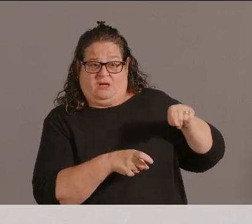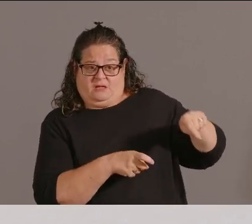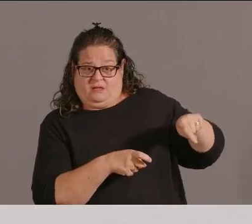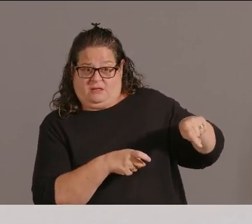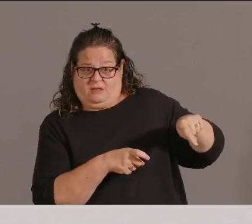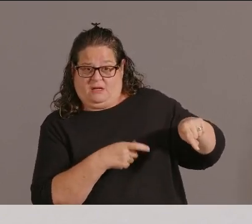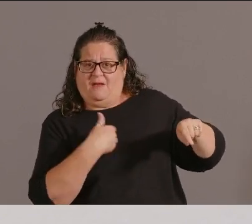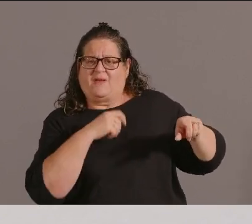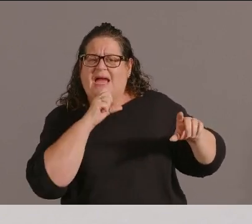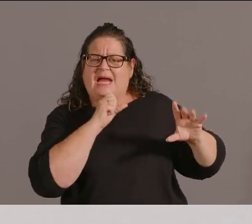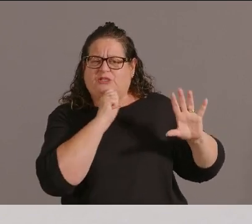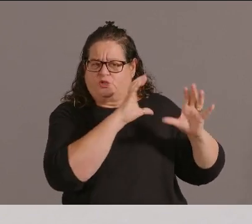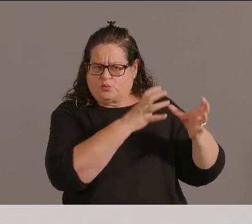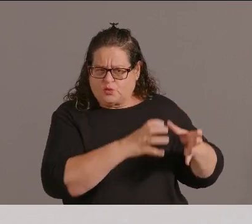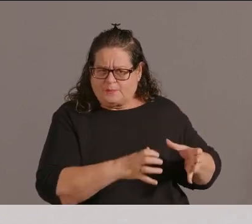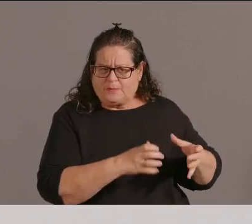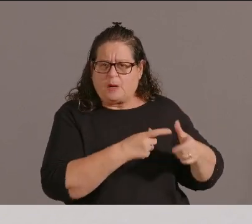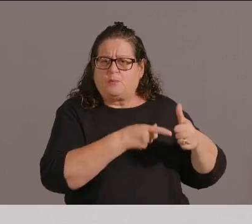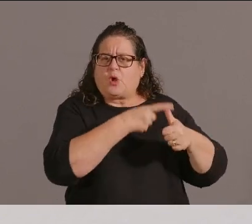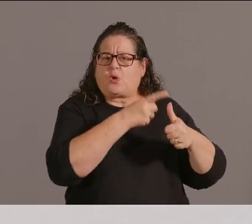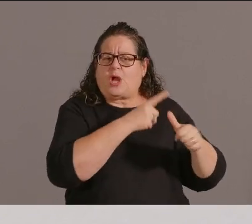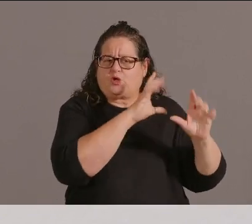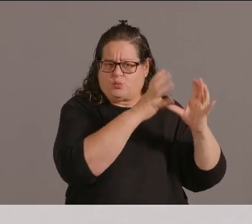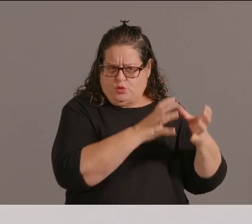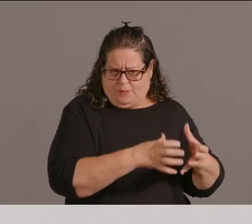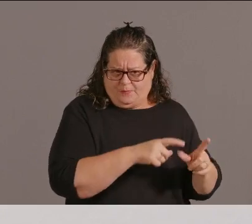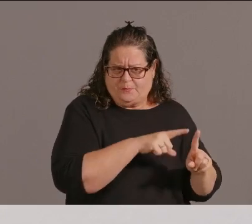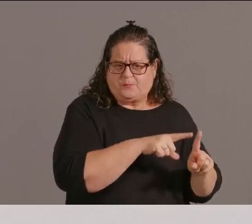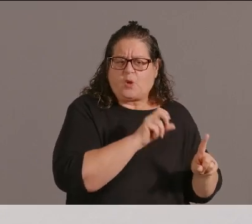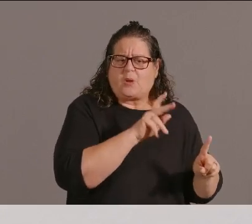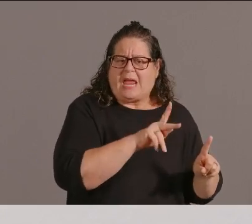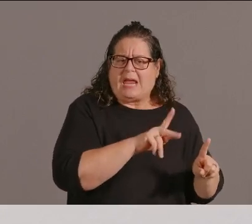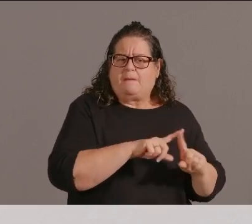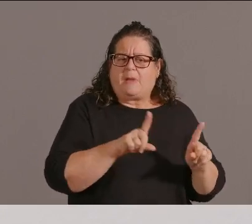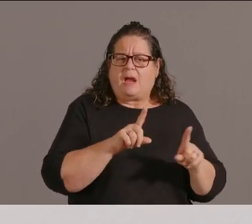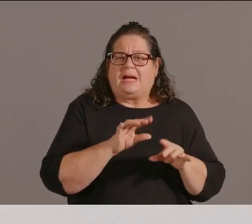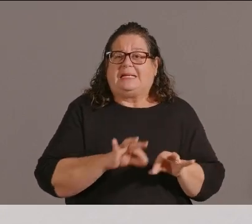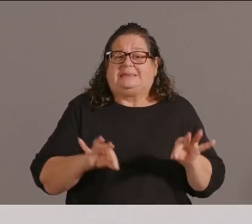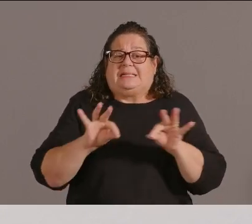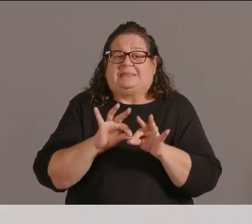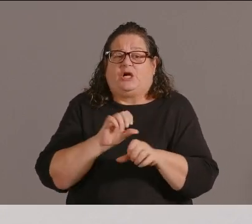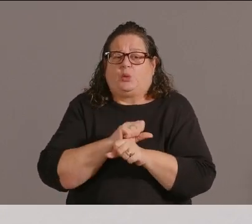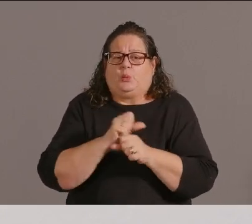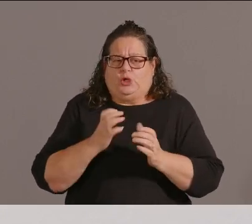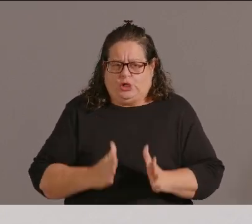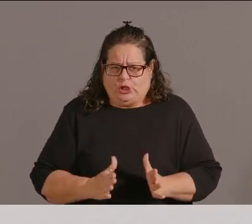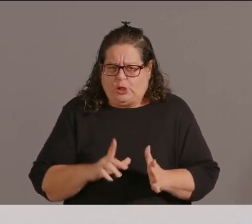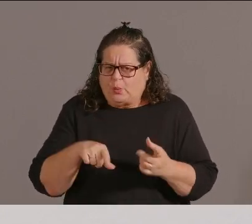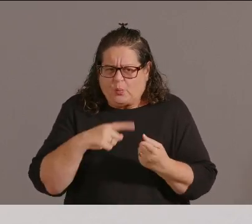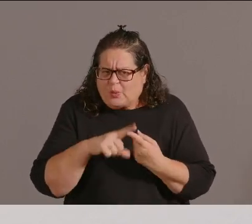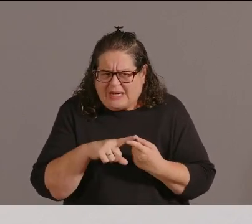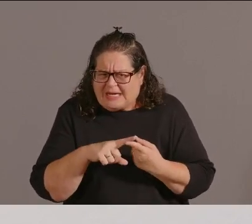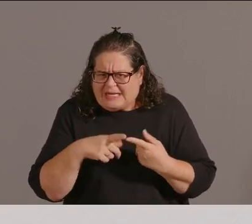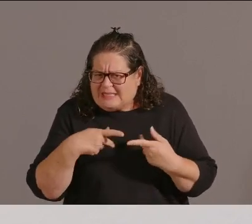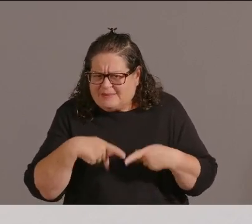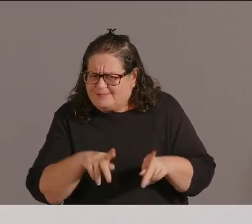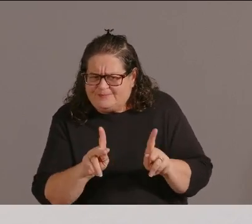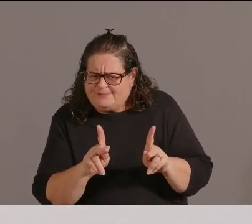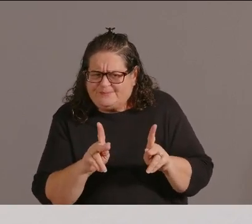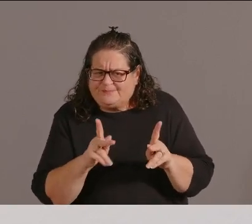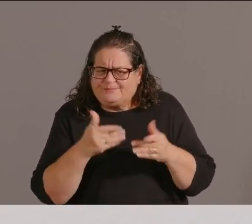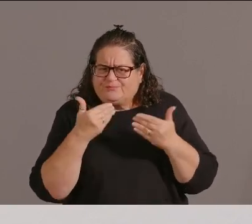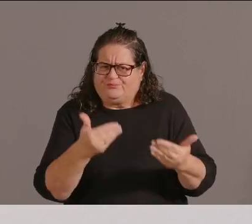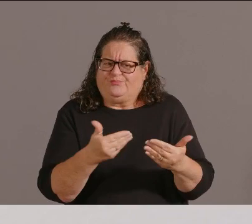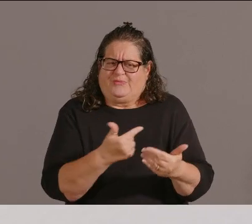priority groups. When are essential workers, other than those in 1B, going to be eligible to be vaccinated at the